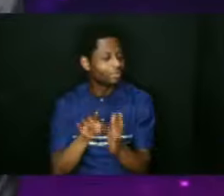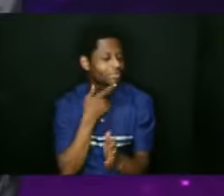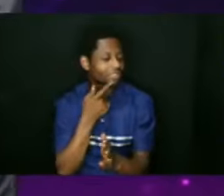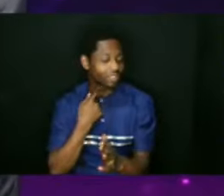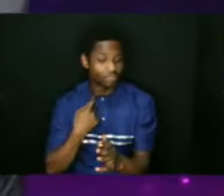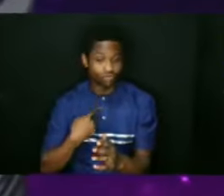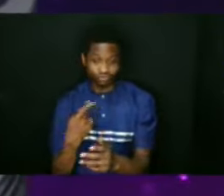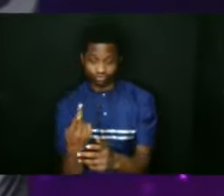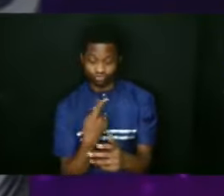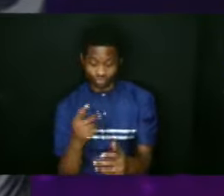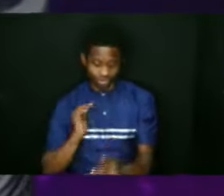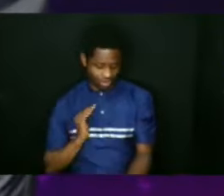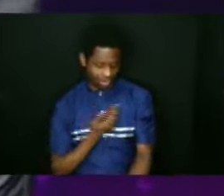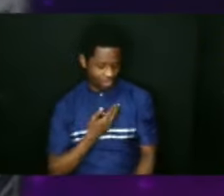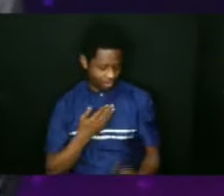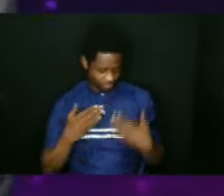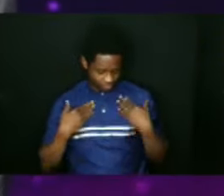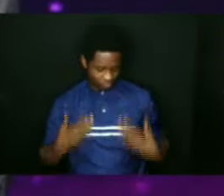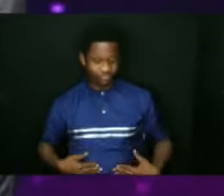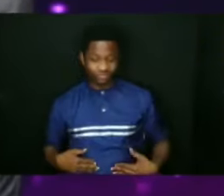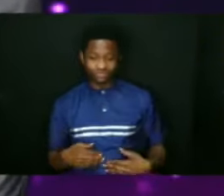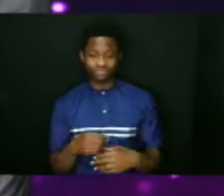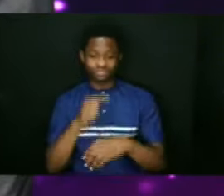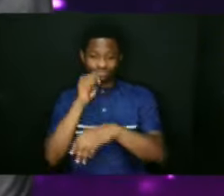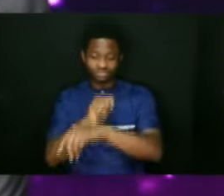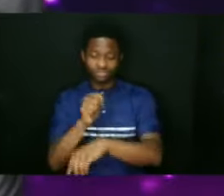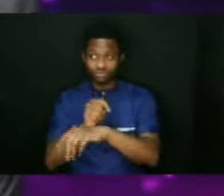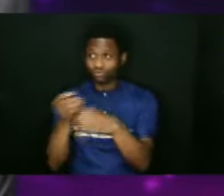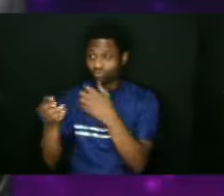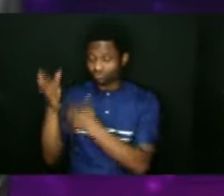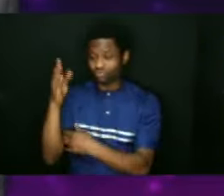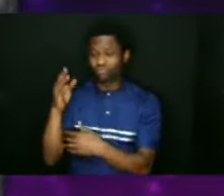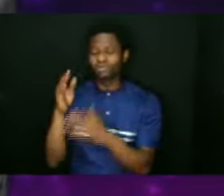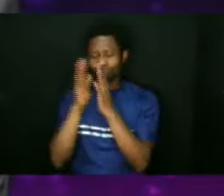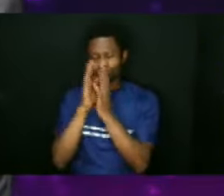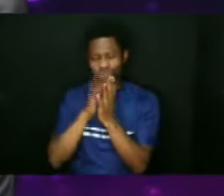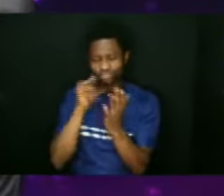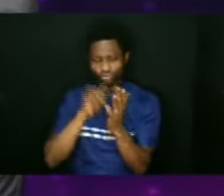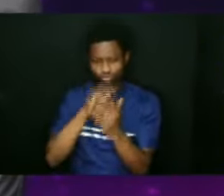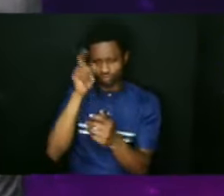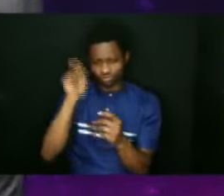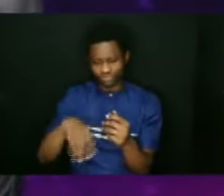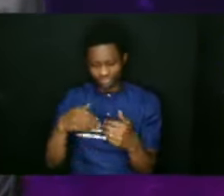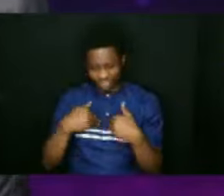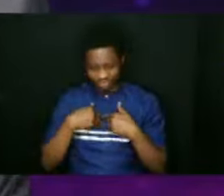God, I pray that you carry this virtue along.